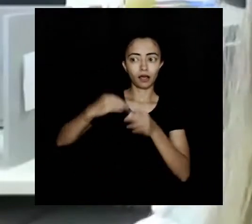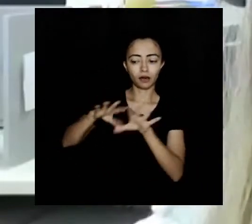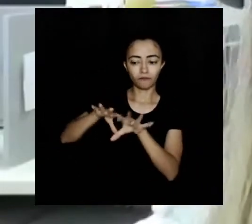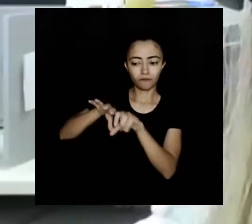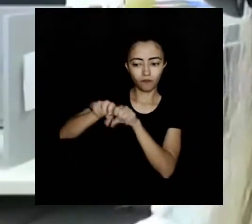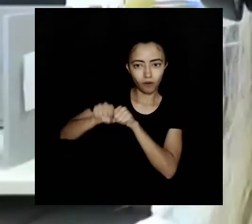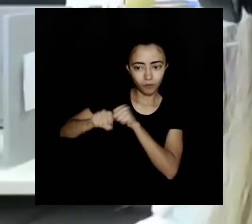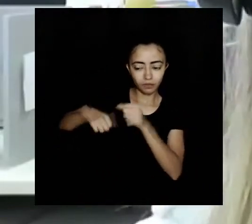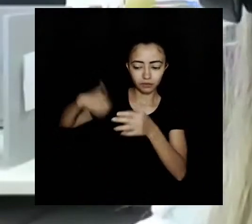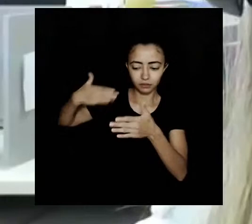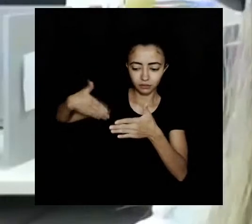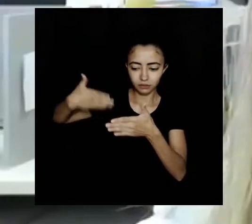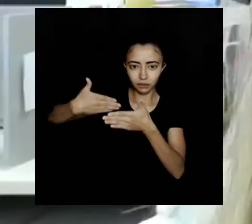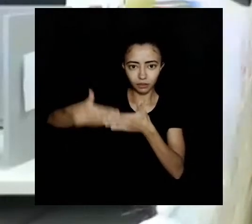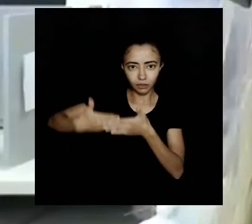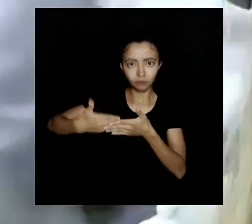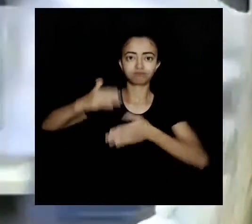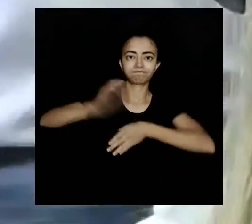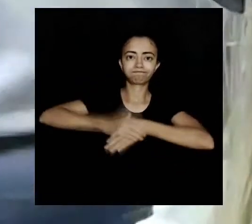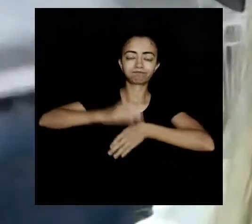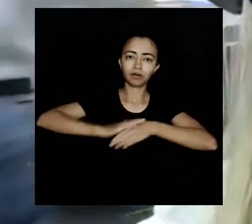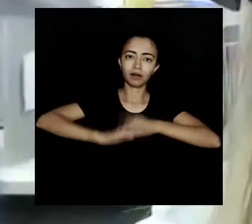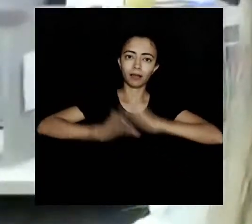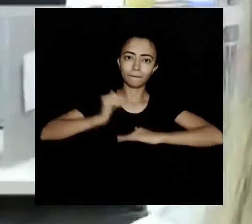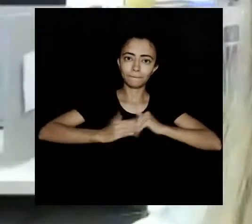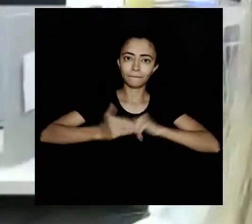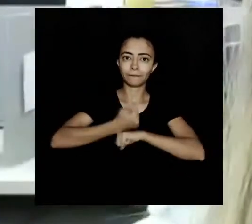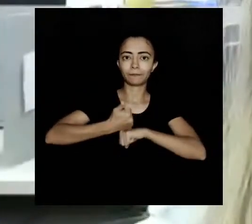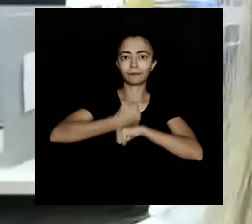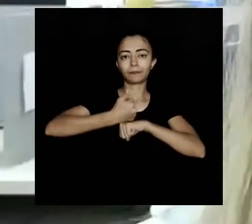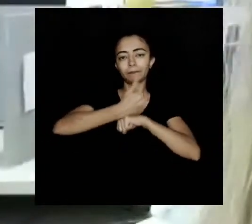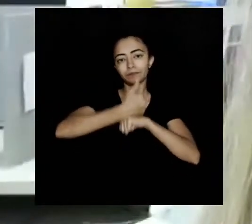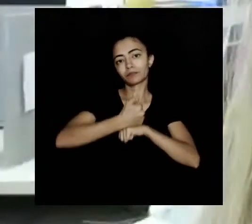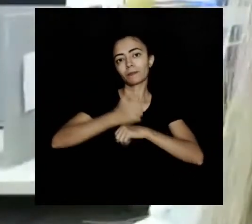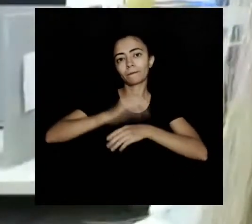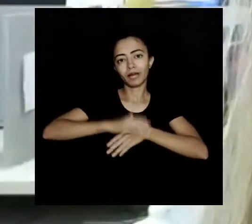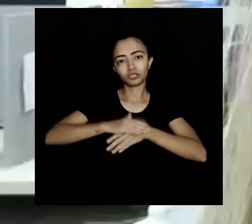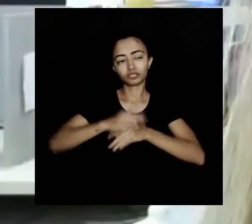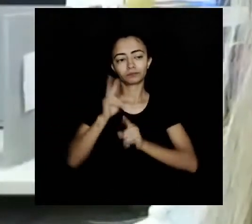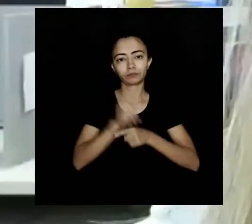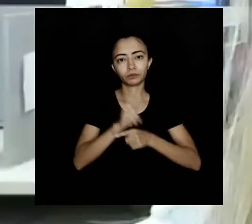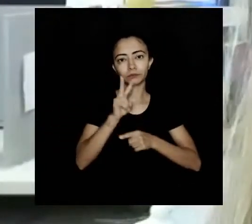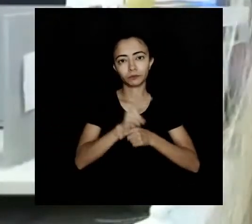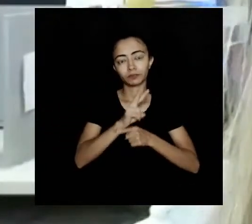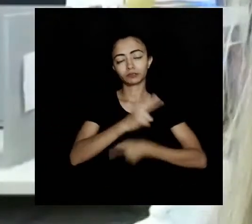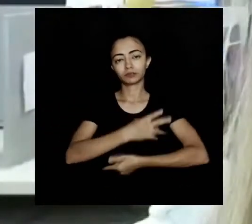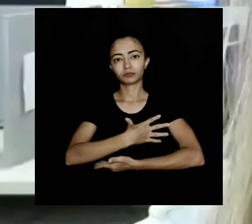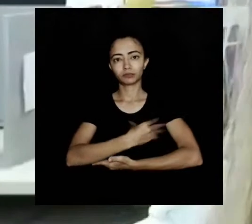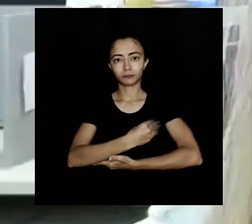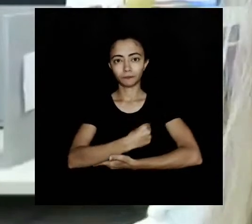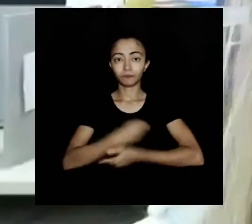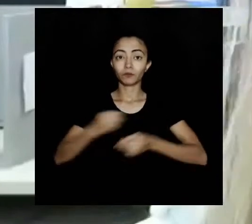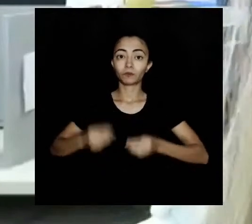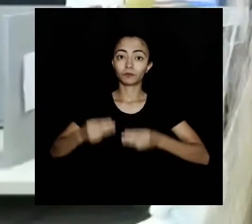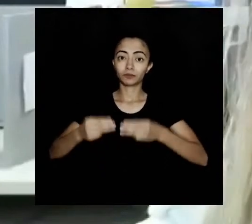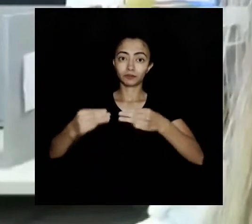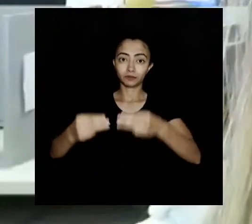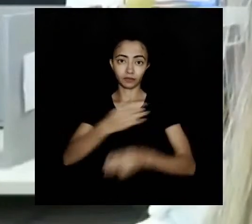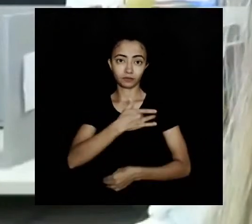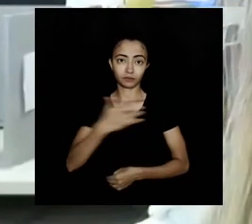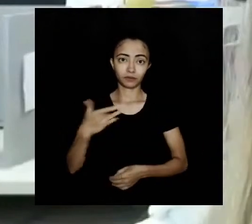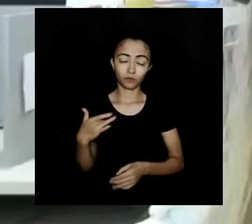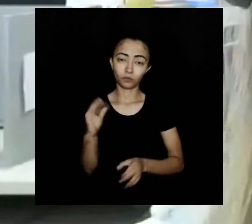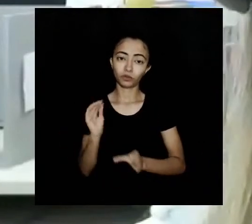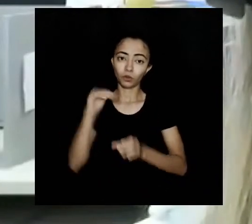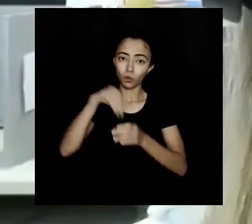really sensitive to this aspect so that we can really promote breastfeeding. The Ministry of Health